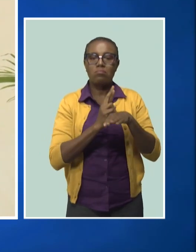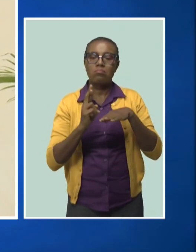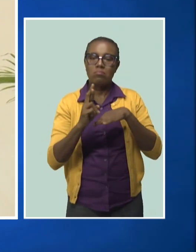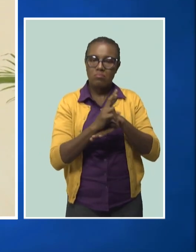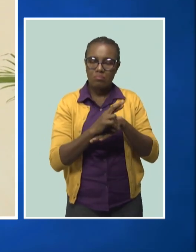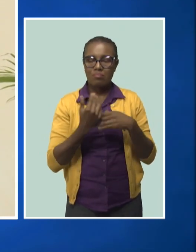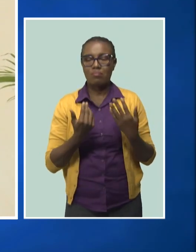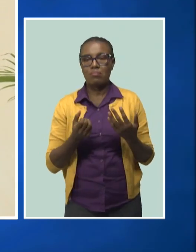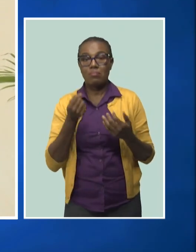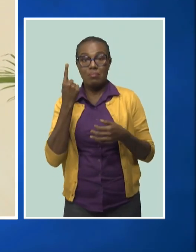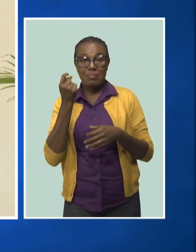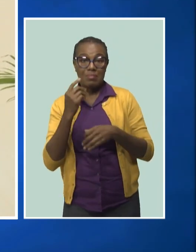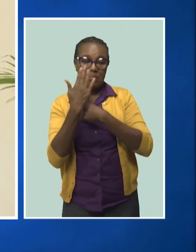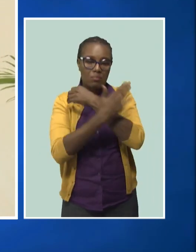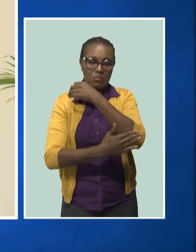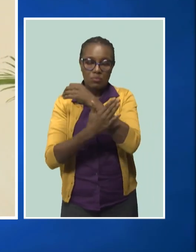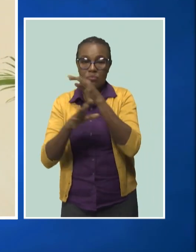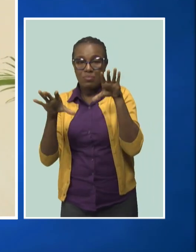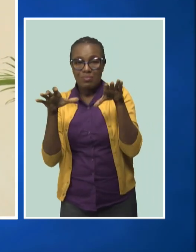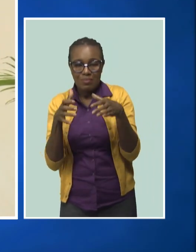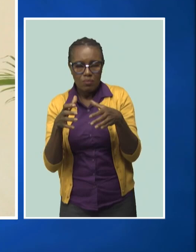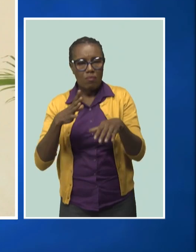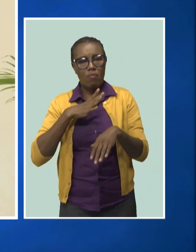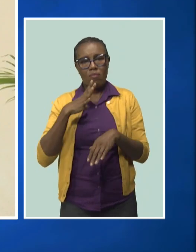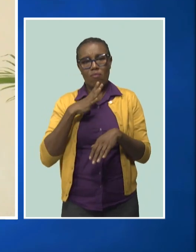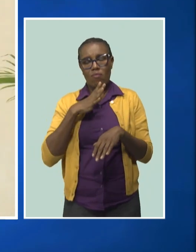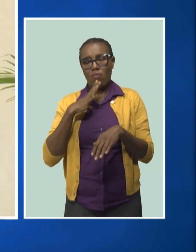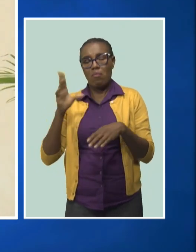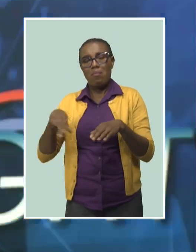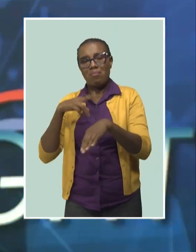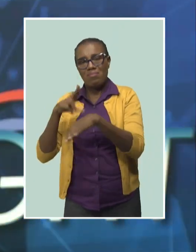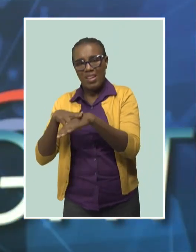Regionally, we're doing fine. Nationally, we are behind.